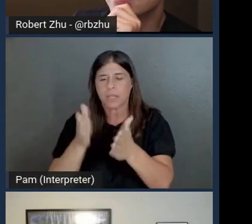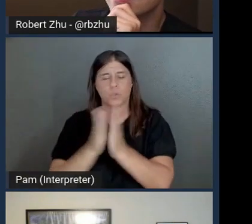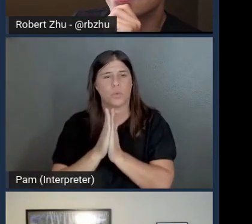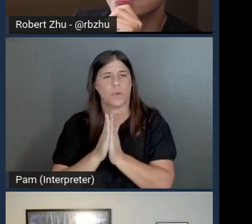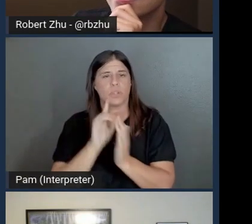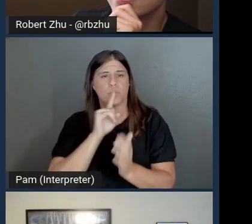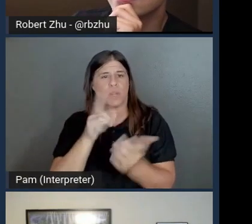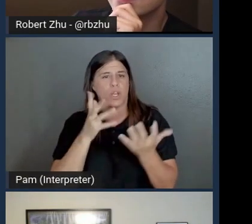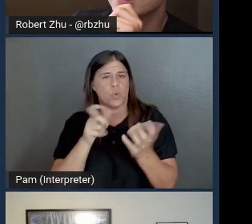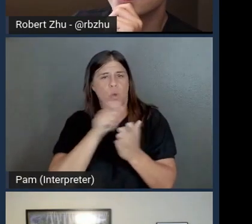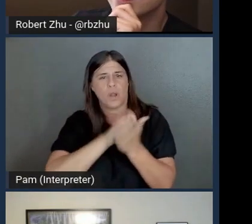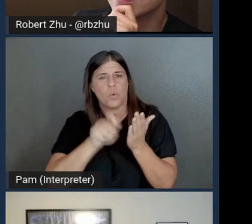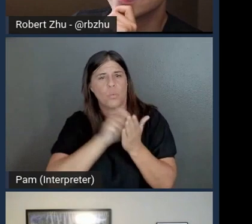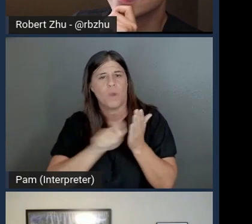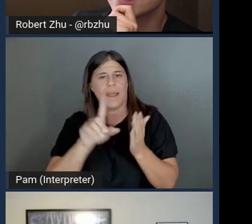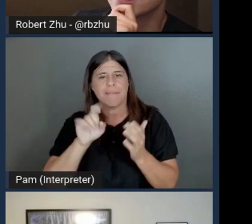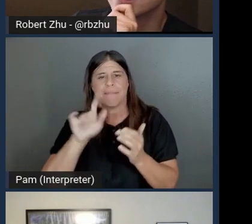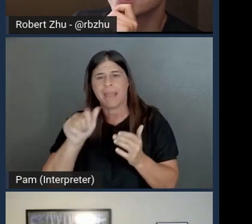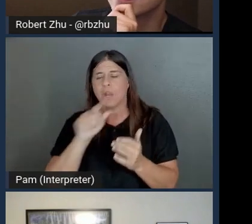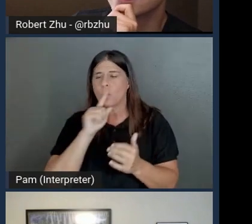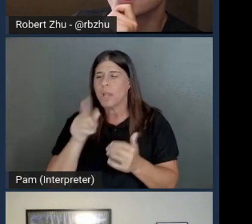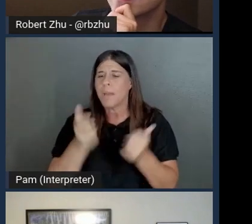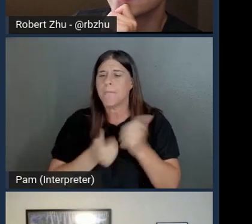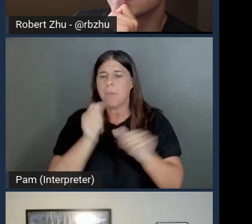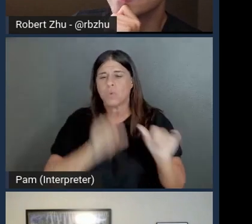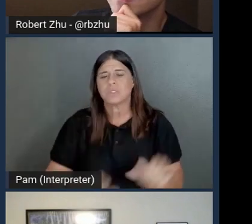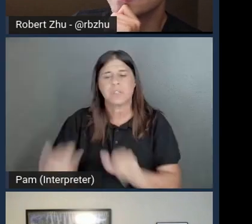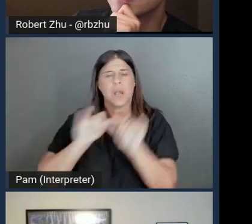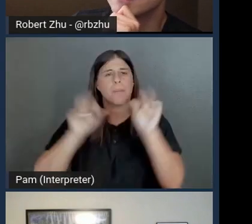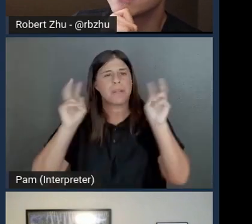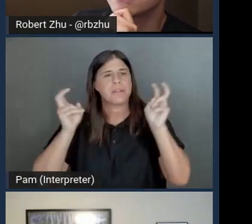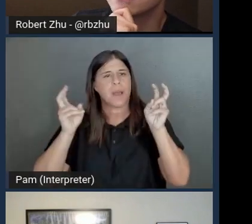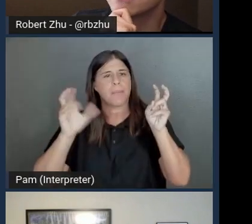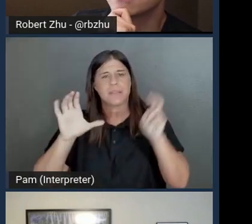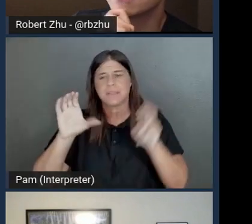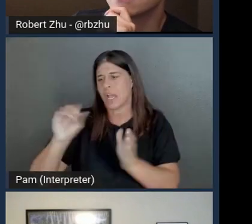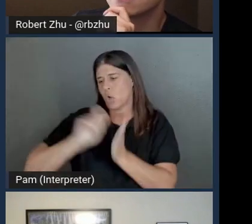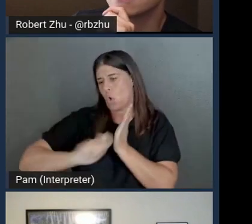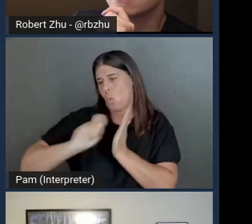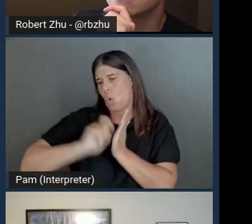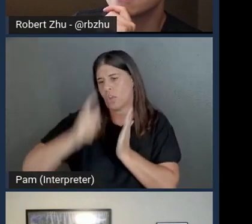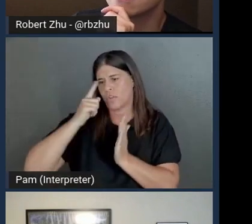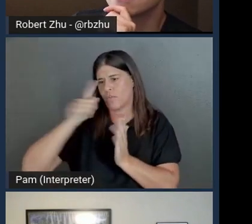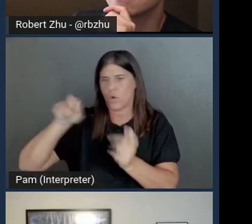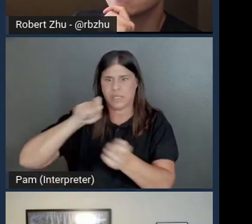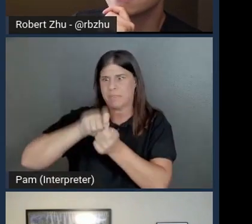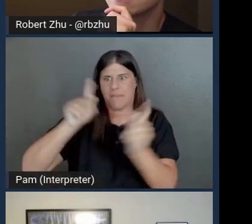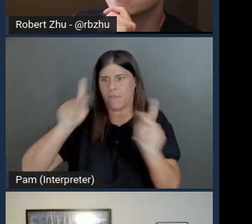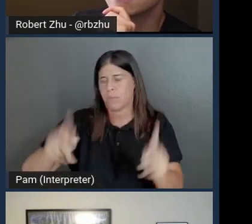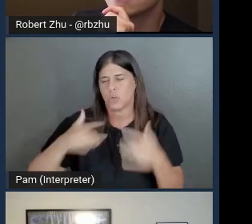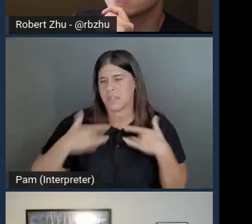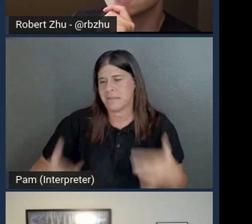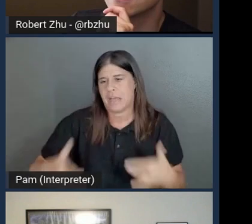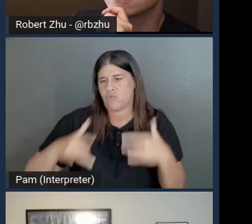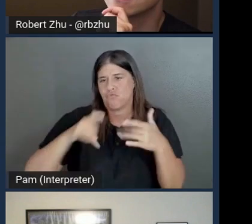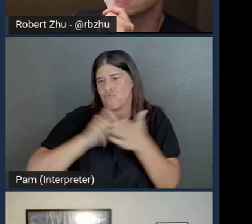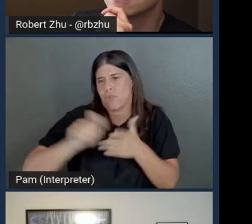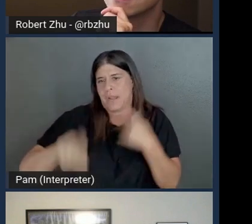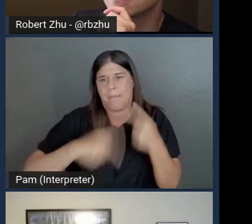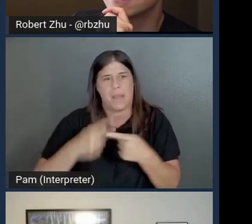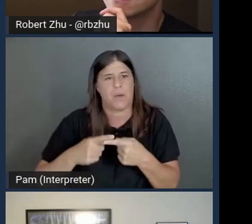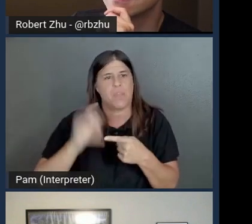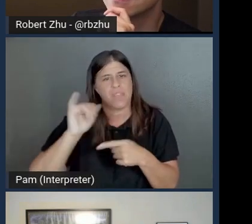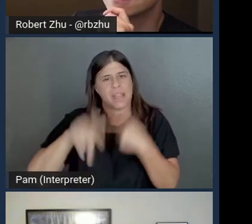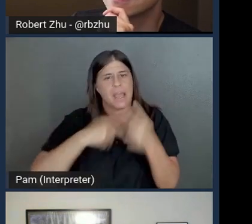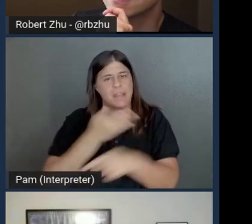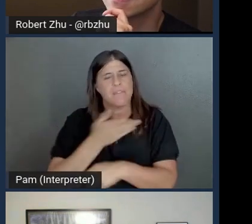write data where what are the most common topics that co-authors of a specific person write about, things of that nature. So you're able to kind